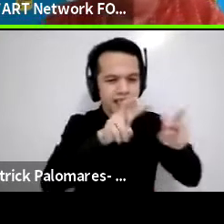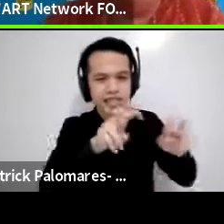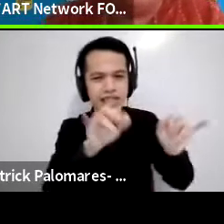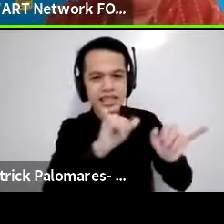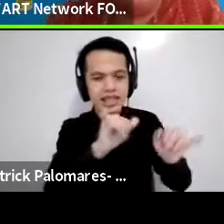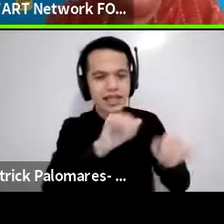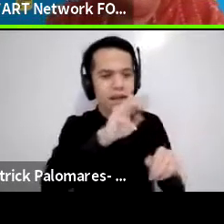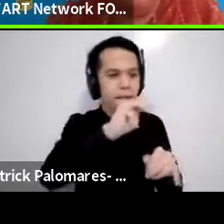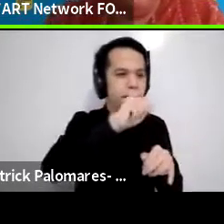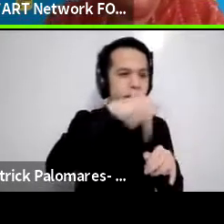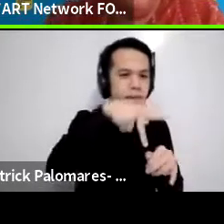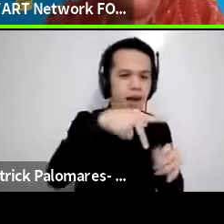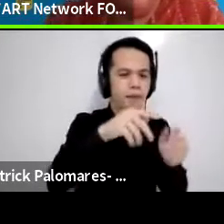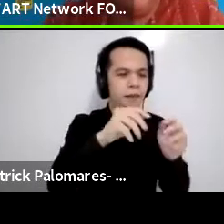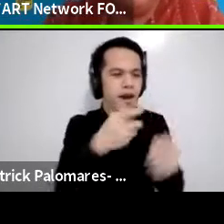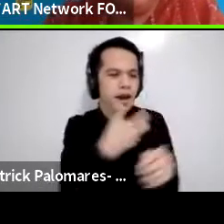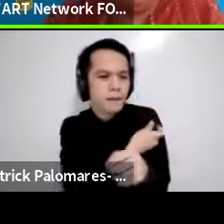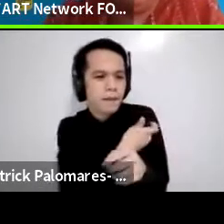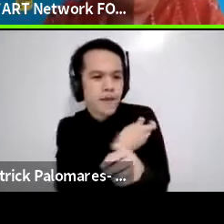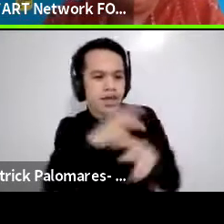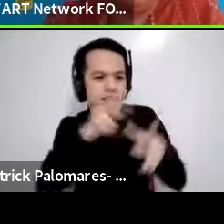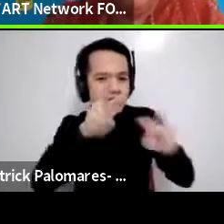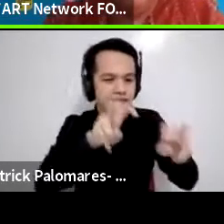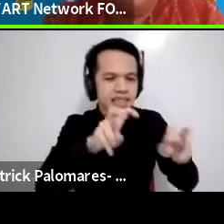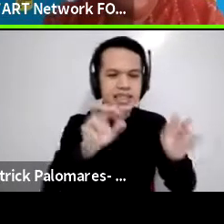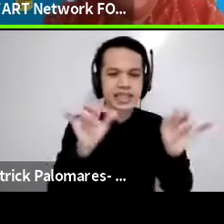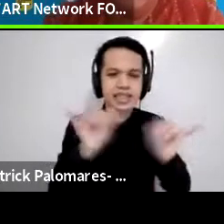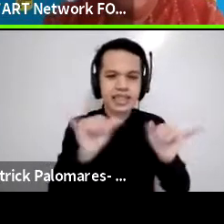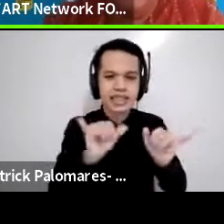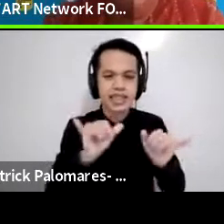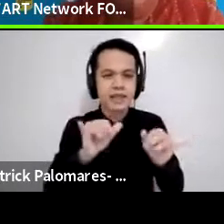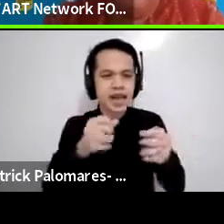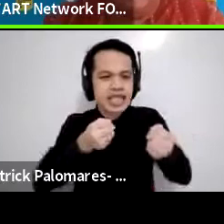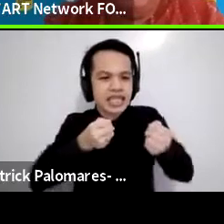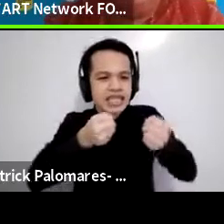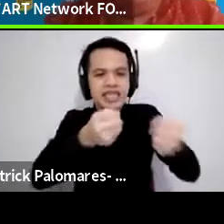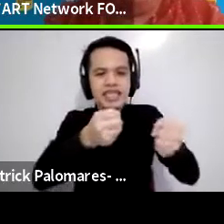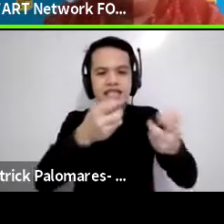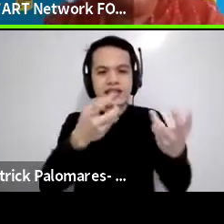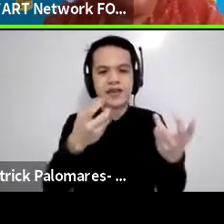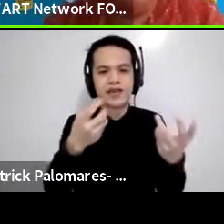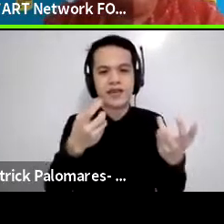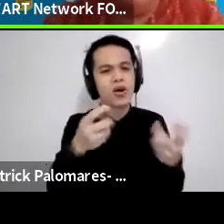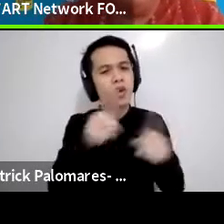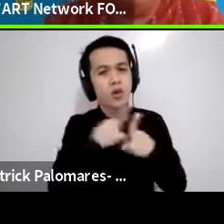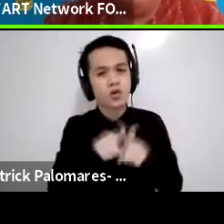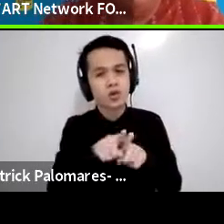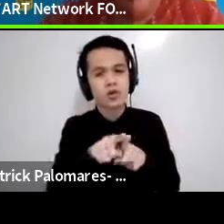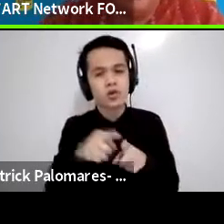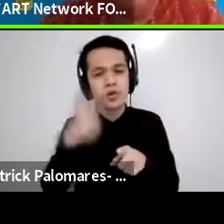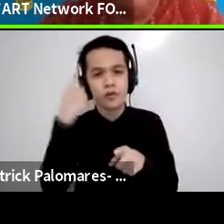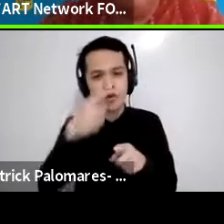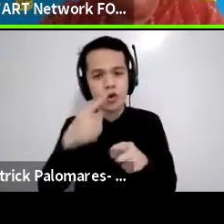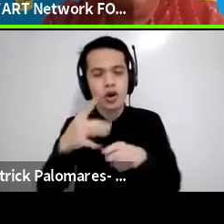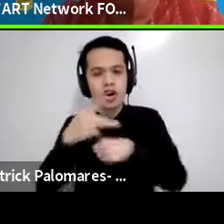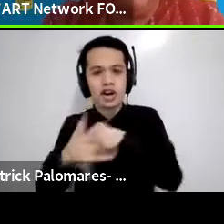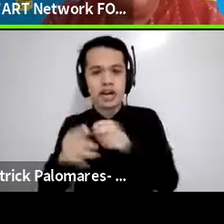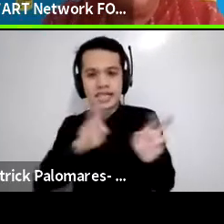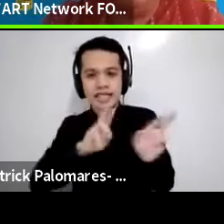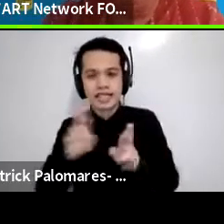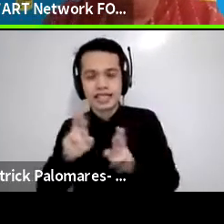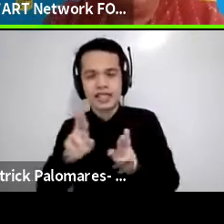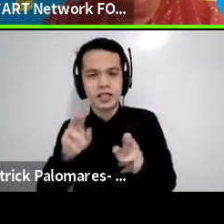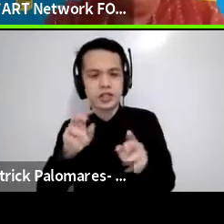map out a vaccination analysis and a strategy, you know, also in the name of anticipatory action, you